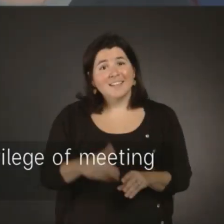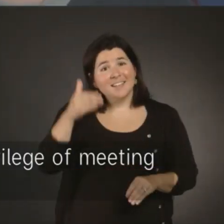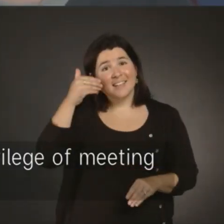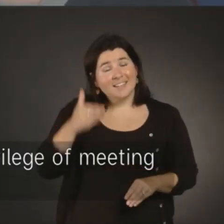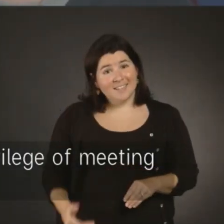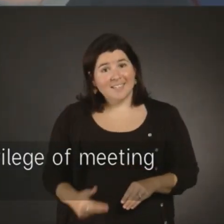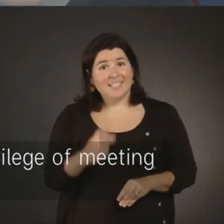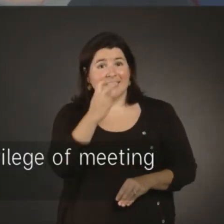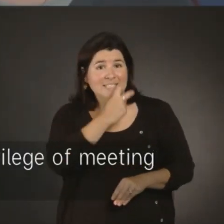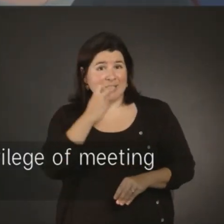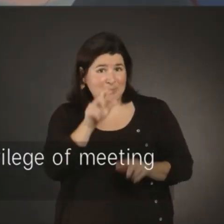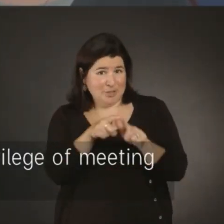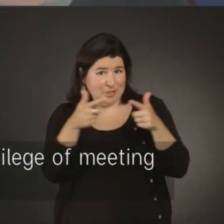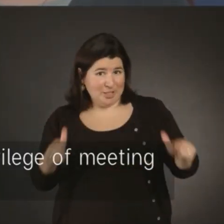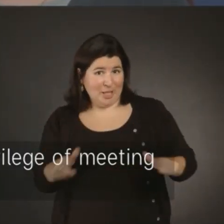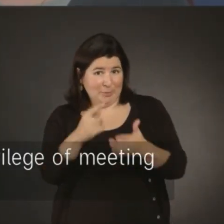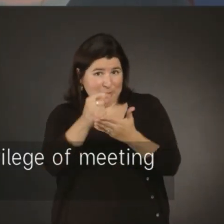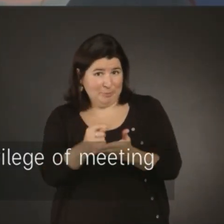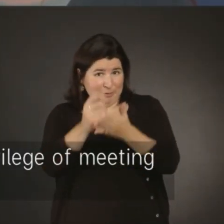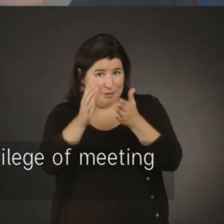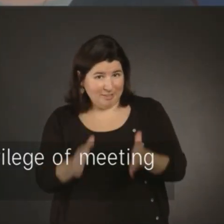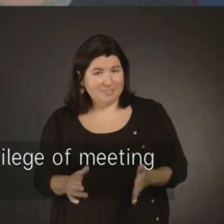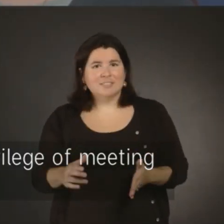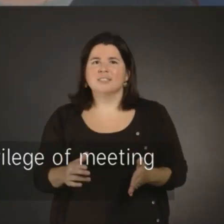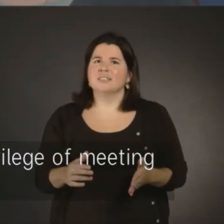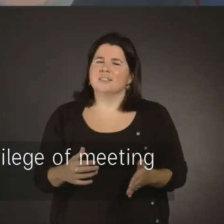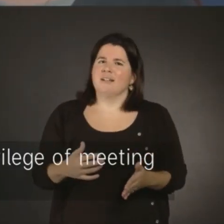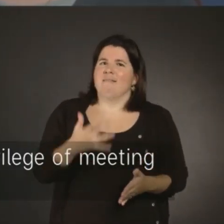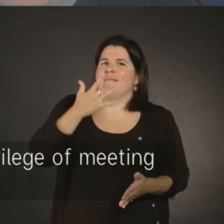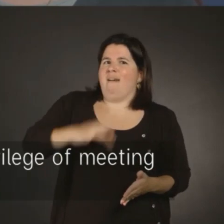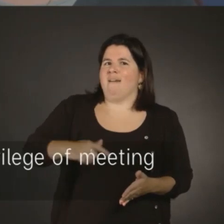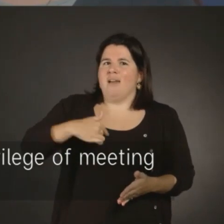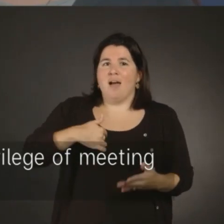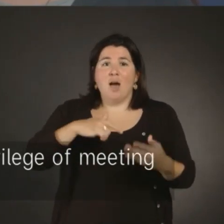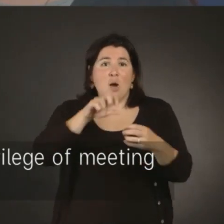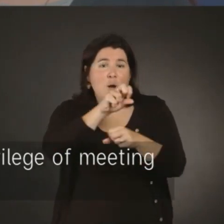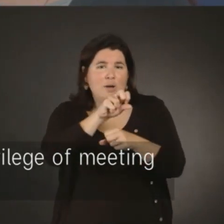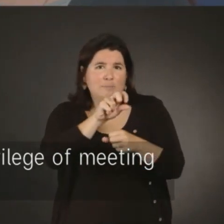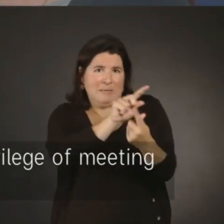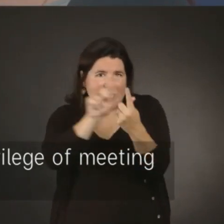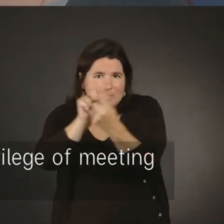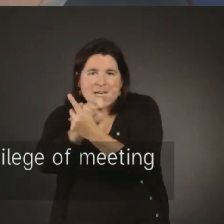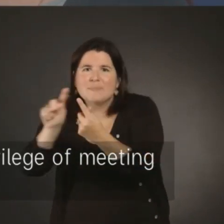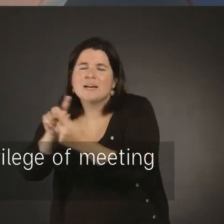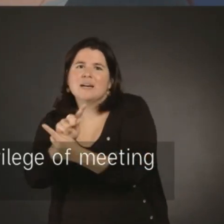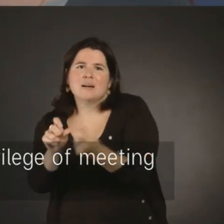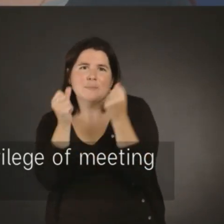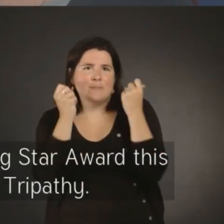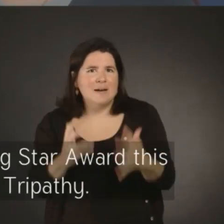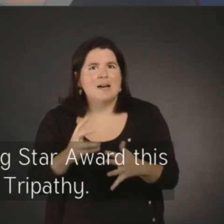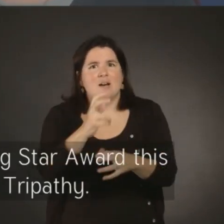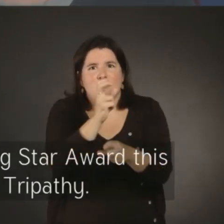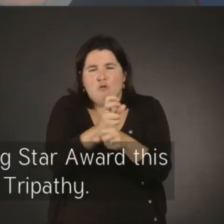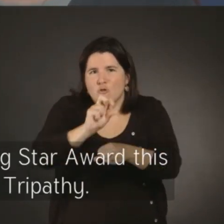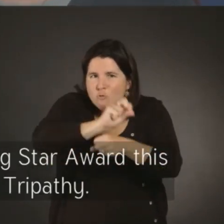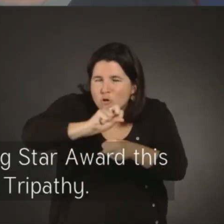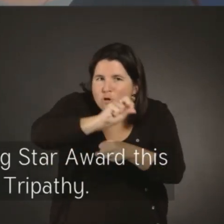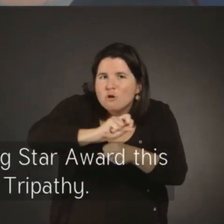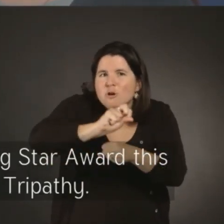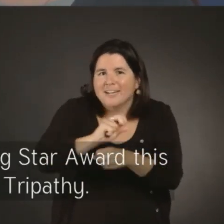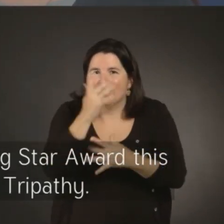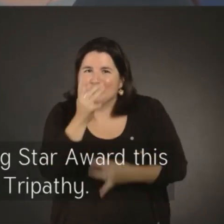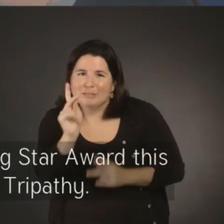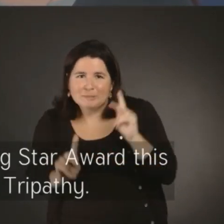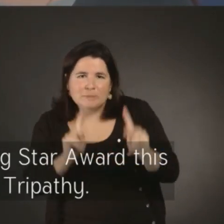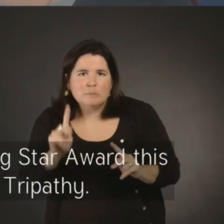As a speech-language pathologist, I have the privilege of meeting all kinds of hardworking and interesting people. When considering who